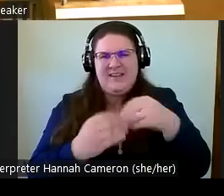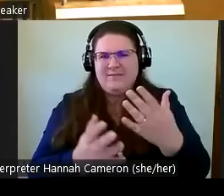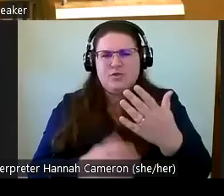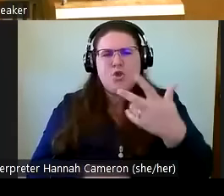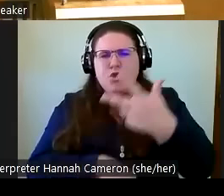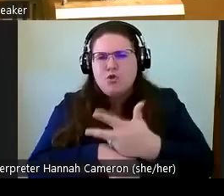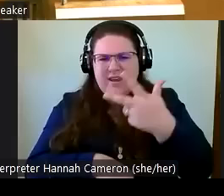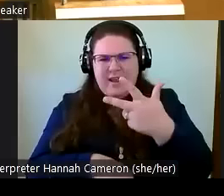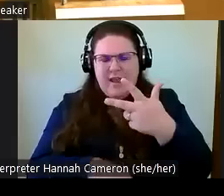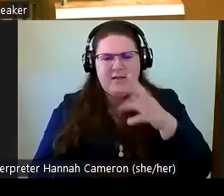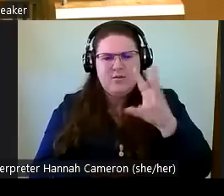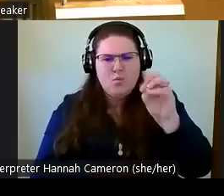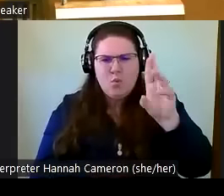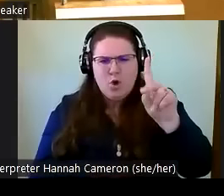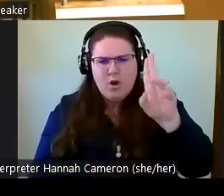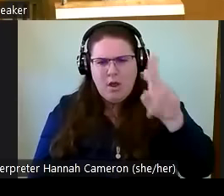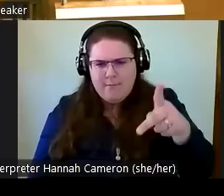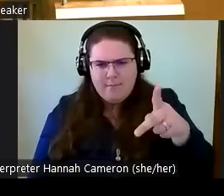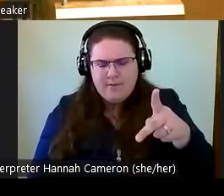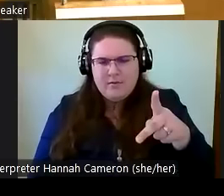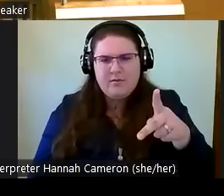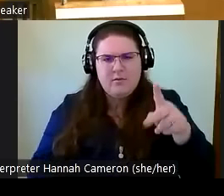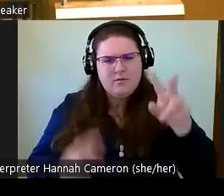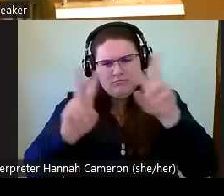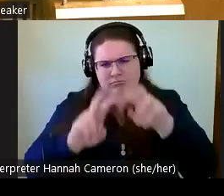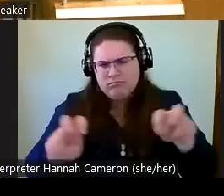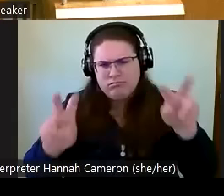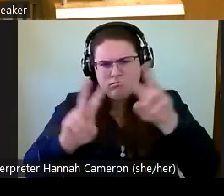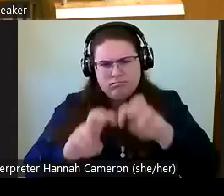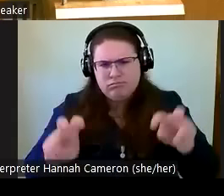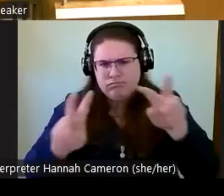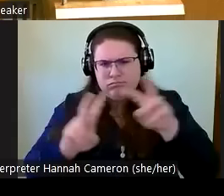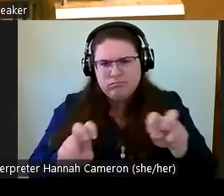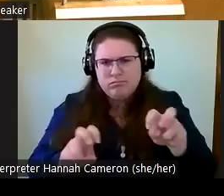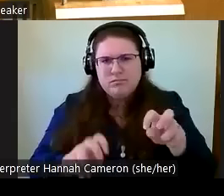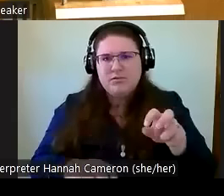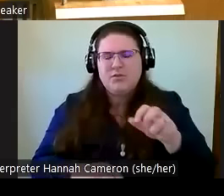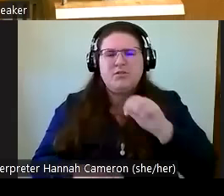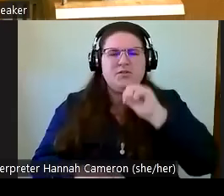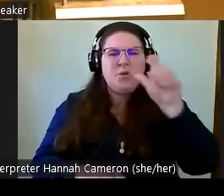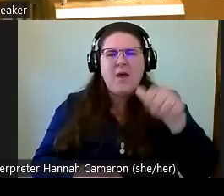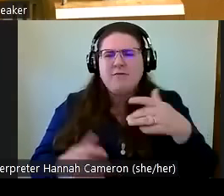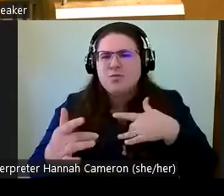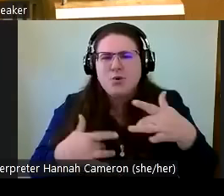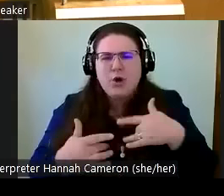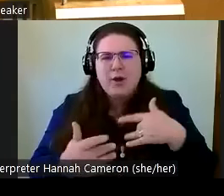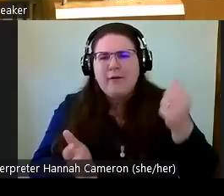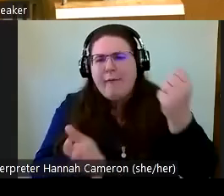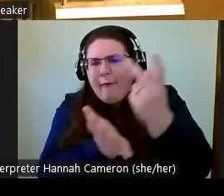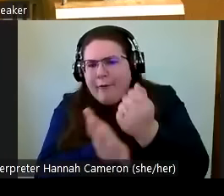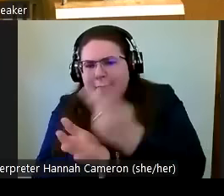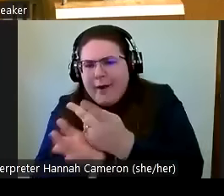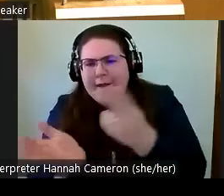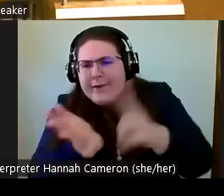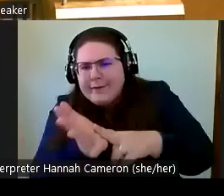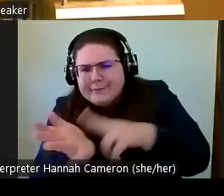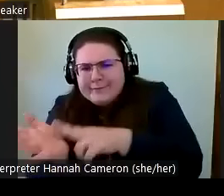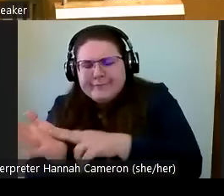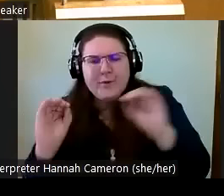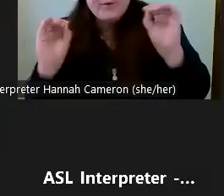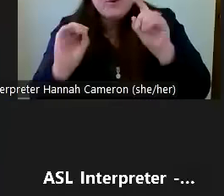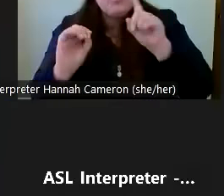The kind of workup that you would get if you didn't worry about needing to get authorization and you could do anything you wanted and you could spend all the time